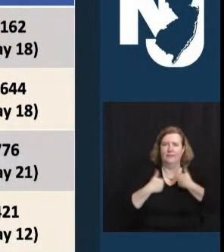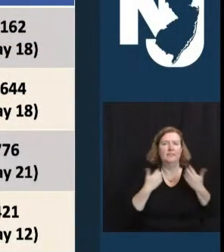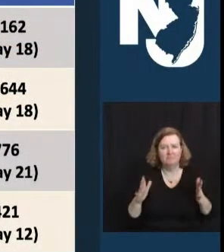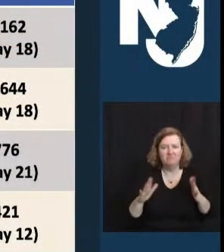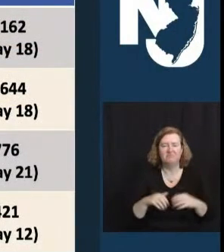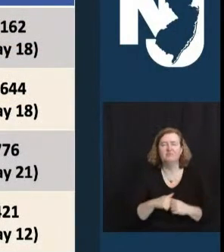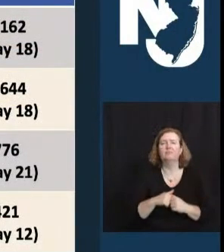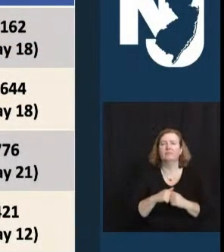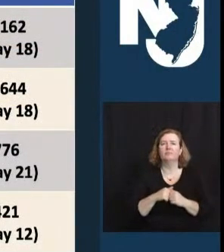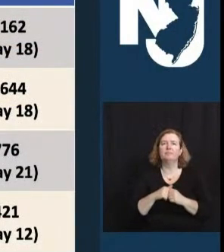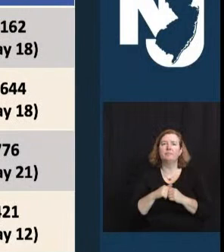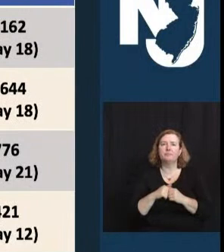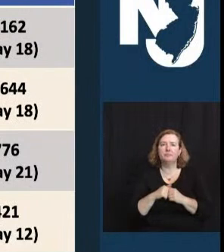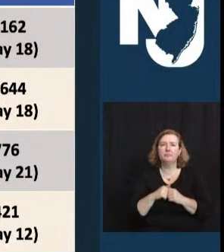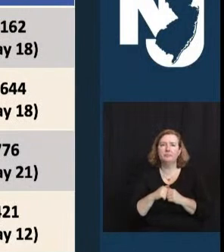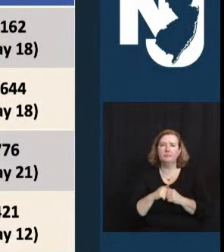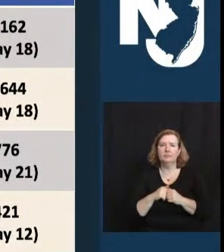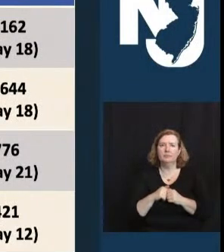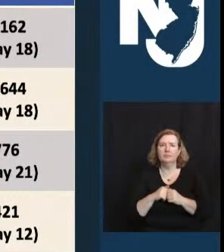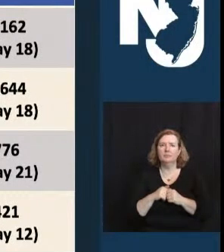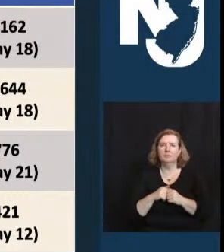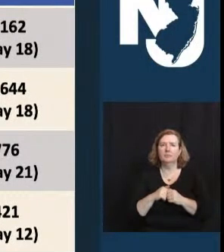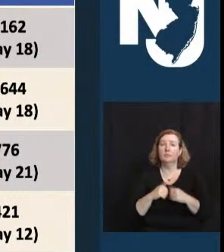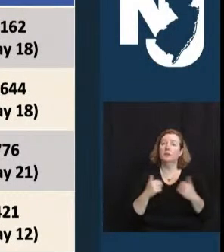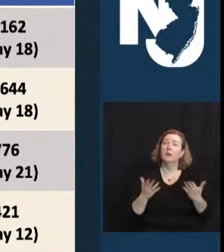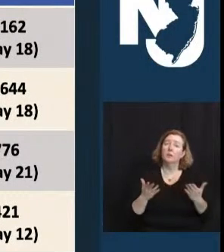right now, it will be relatively safe to say